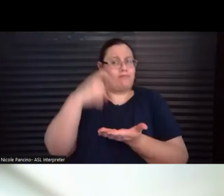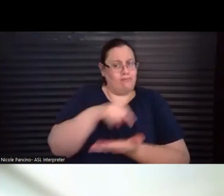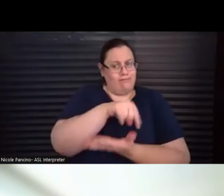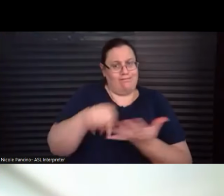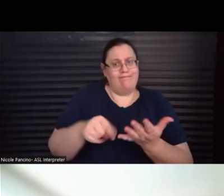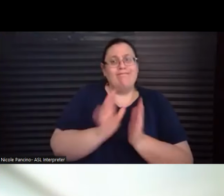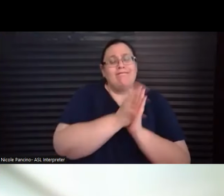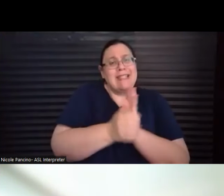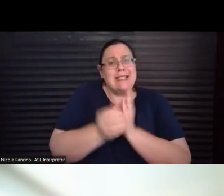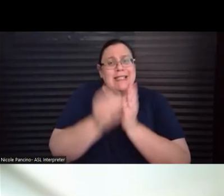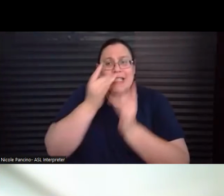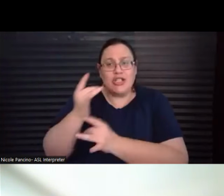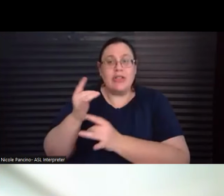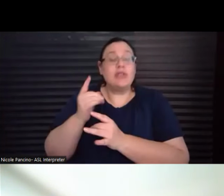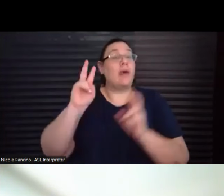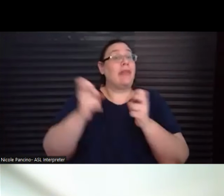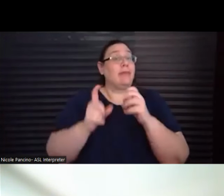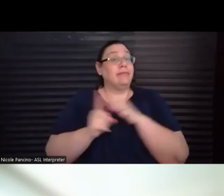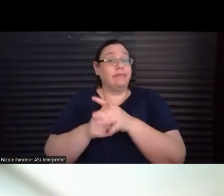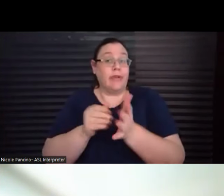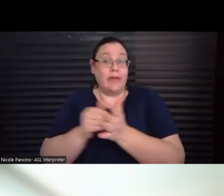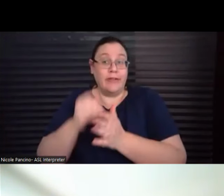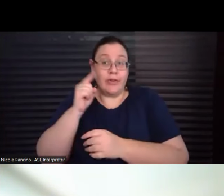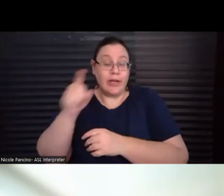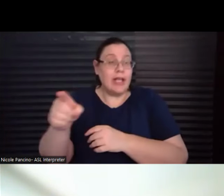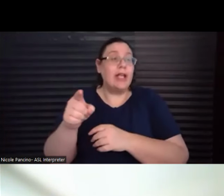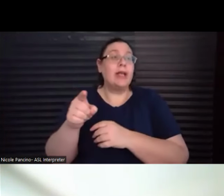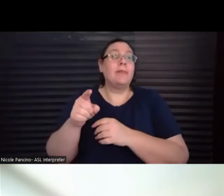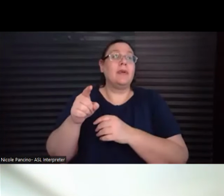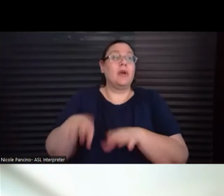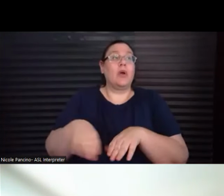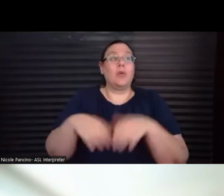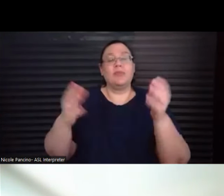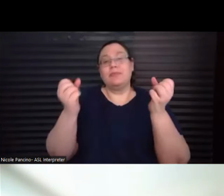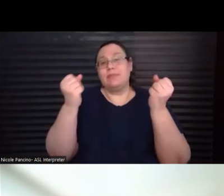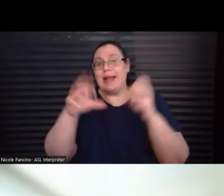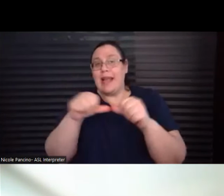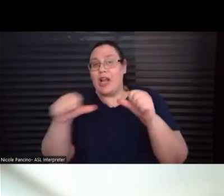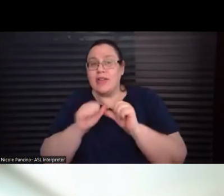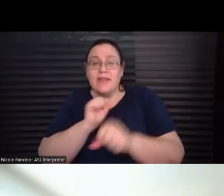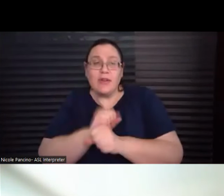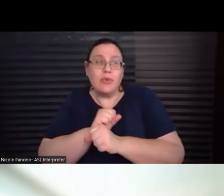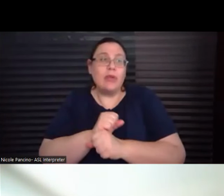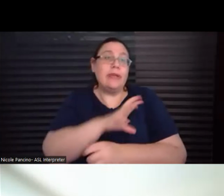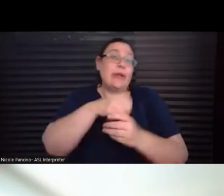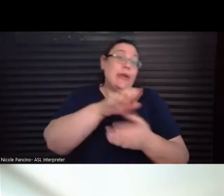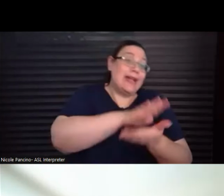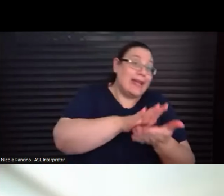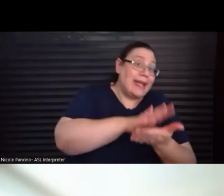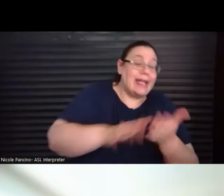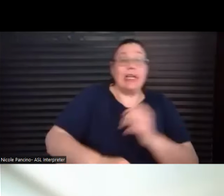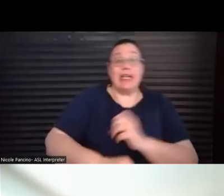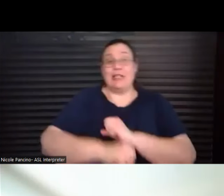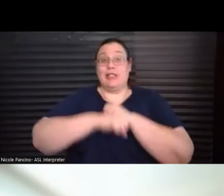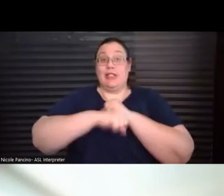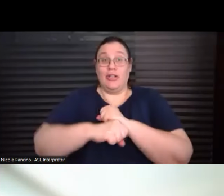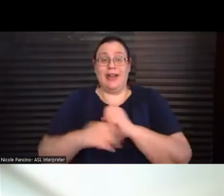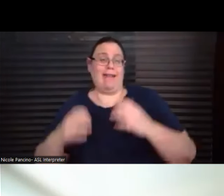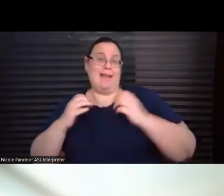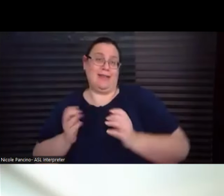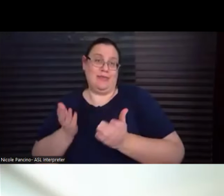him was his openness to many areas of employment, including cleaning, security, and customer service. Using the skills learned